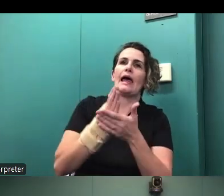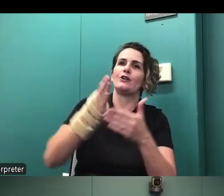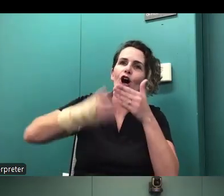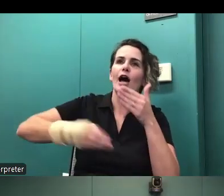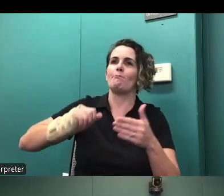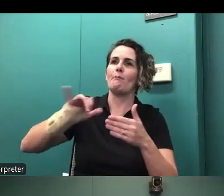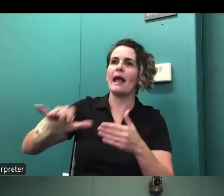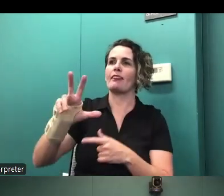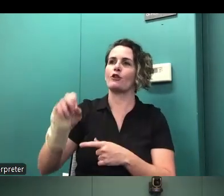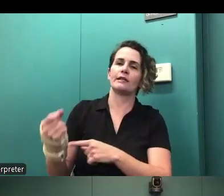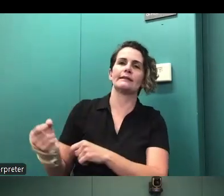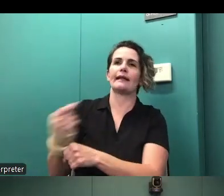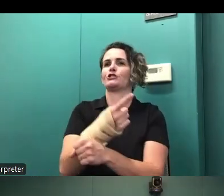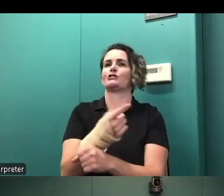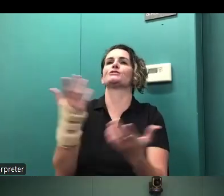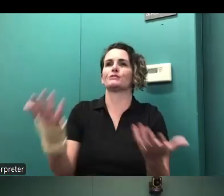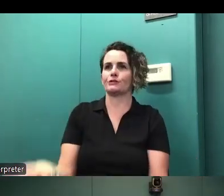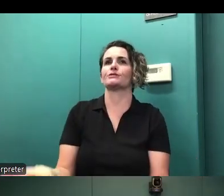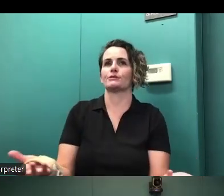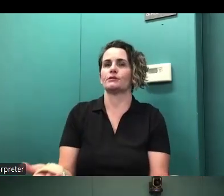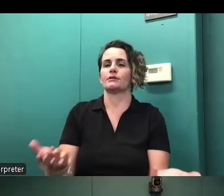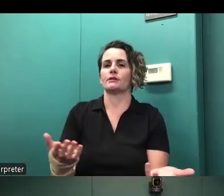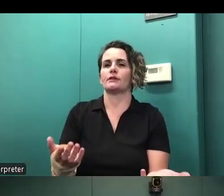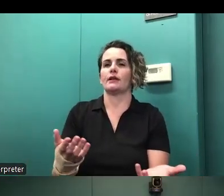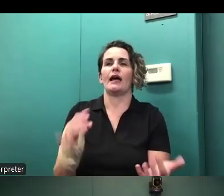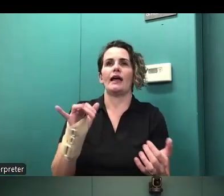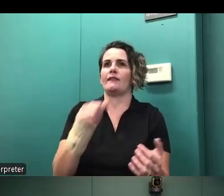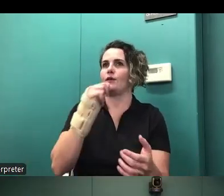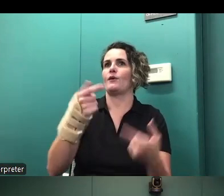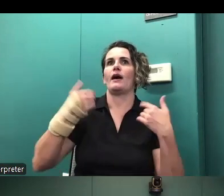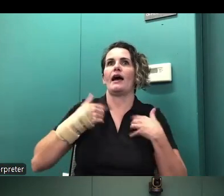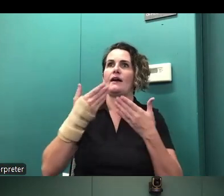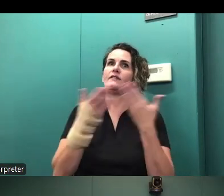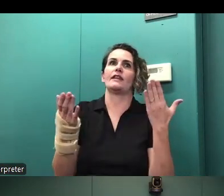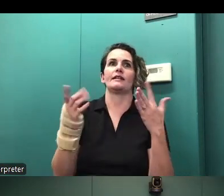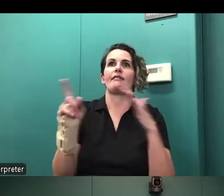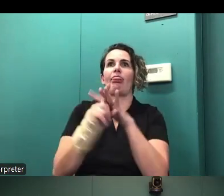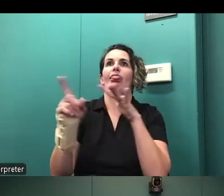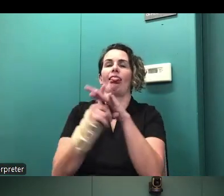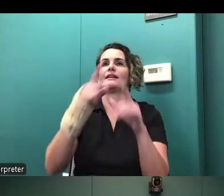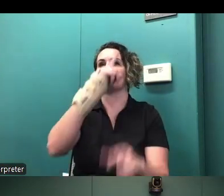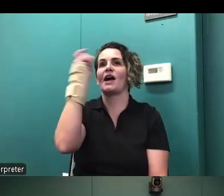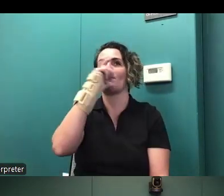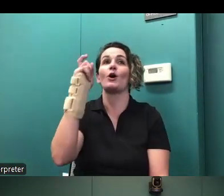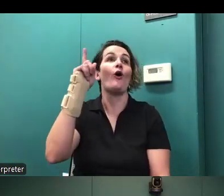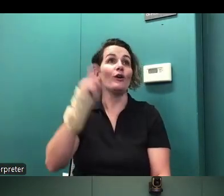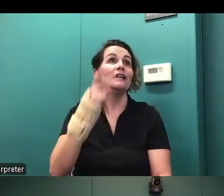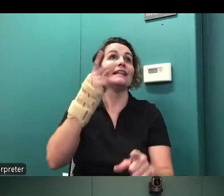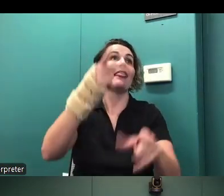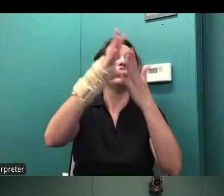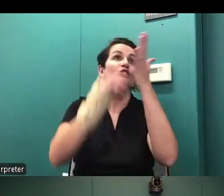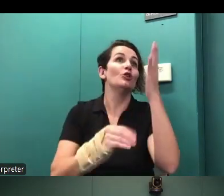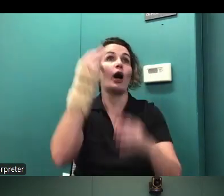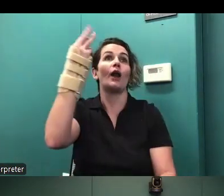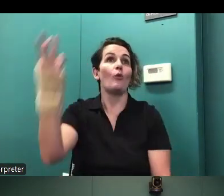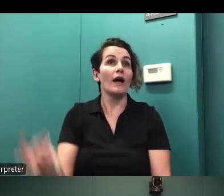Yeah. 30th or whatever. And then I don't have things that are like telling me all summer long that I need to see this